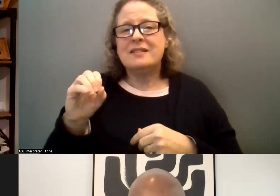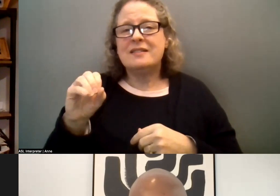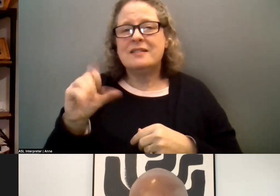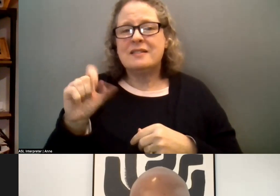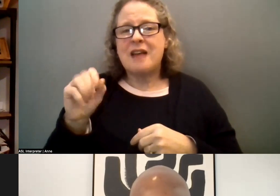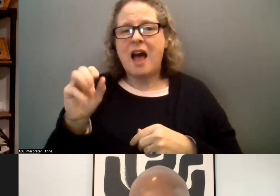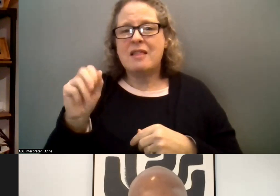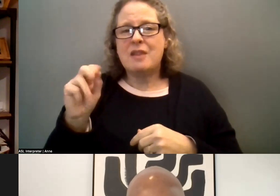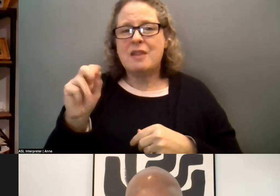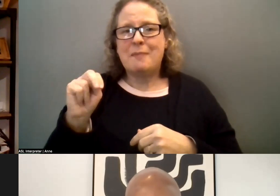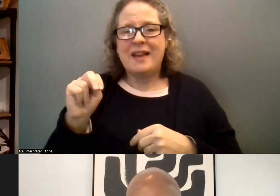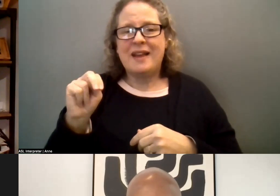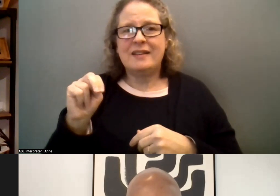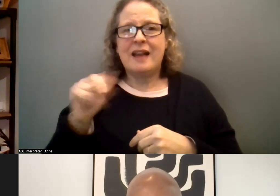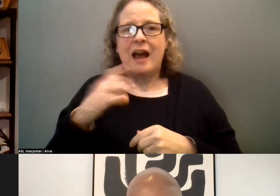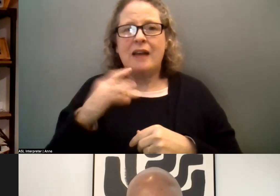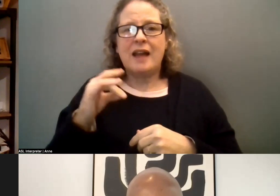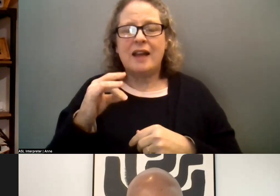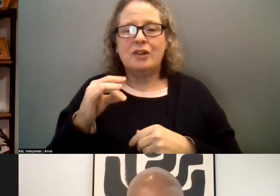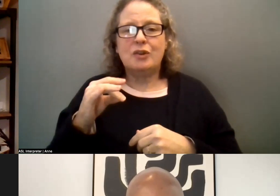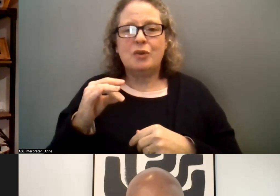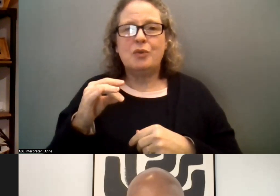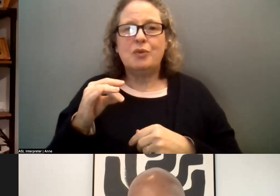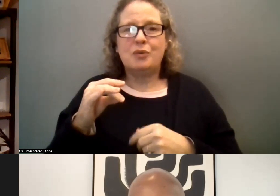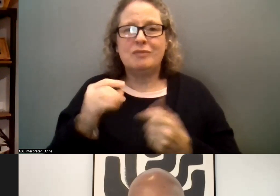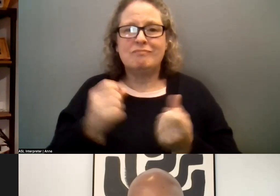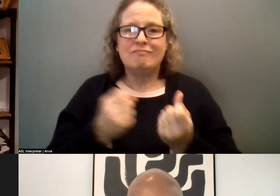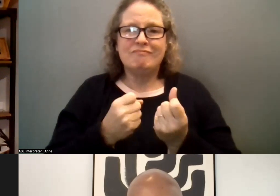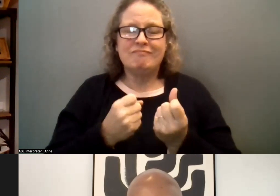Shout Media or Shout Relations. I'm sorry, James.